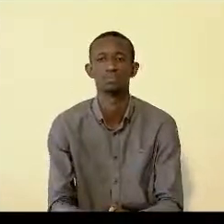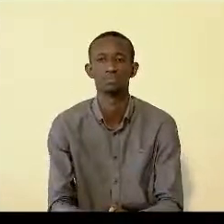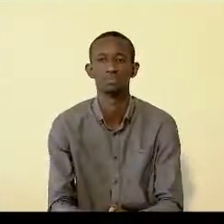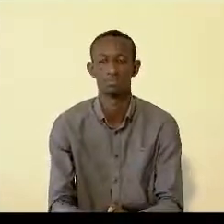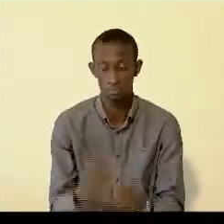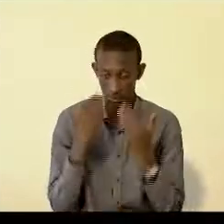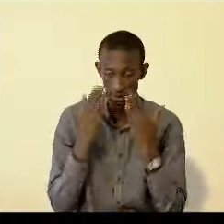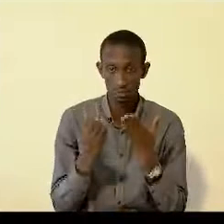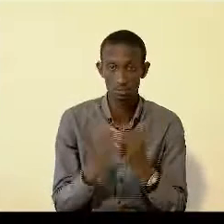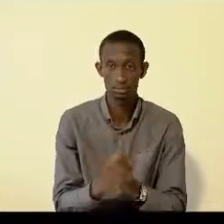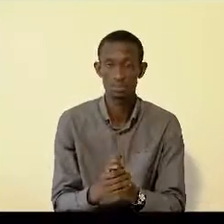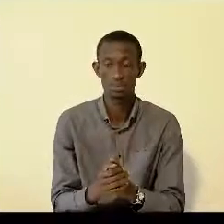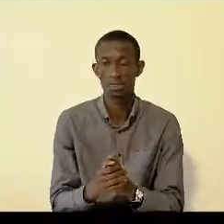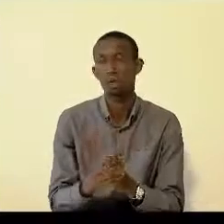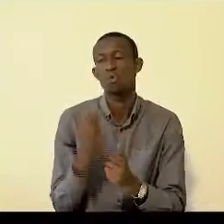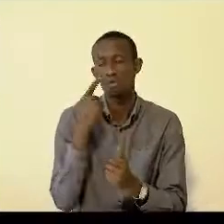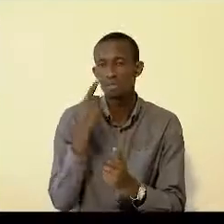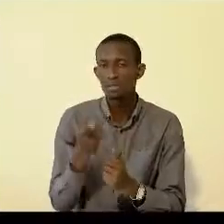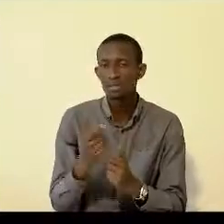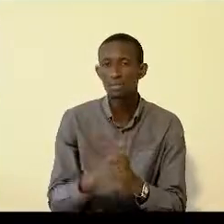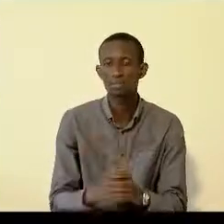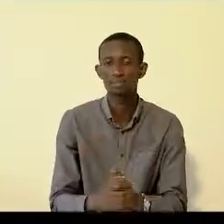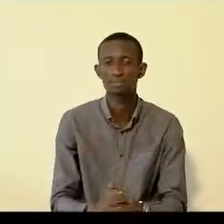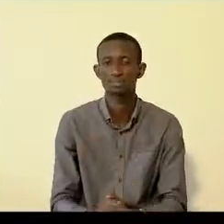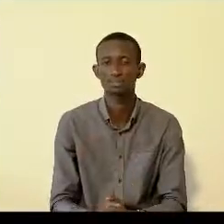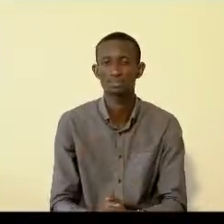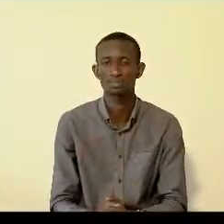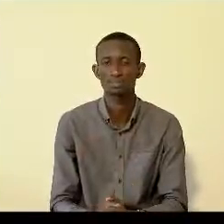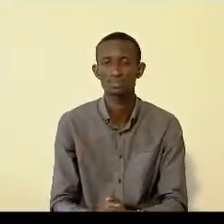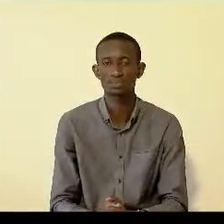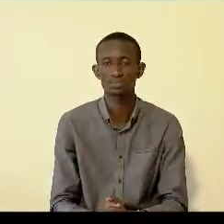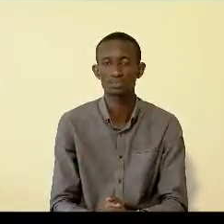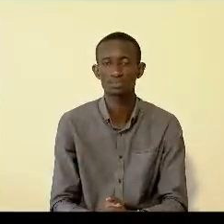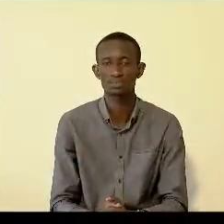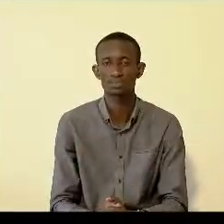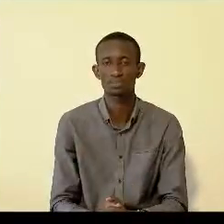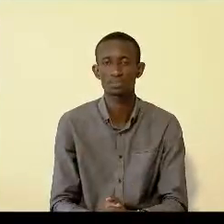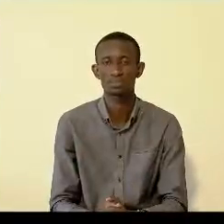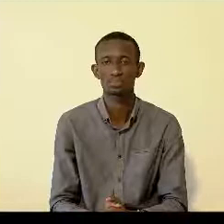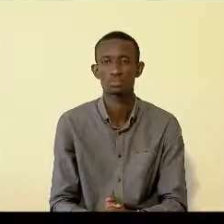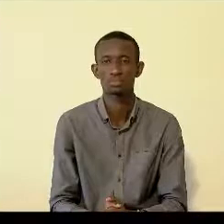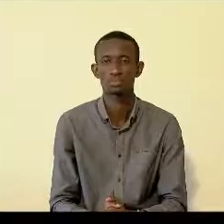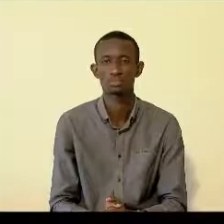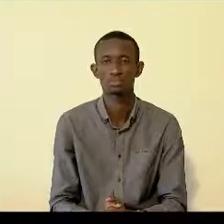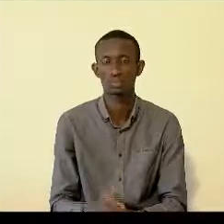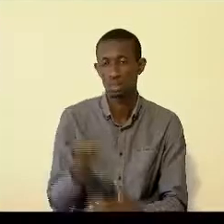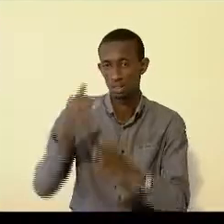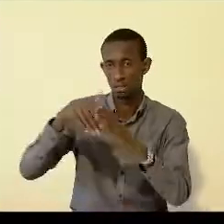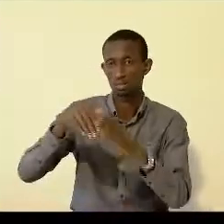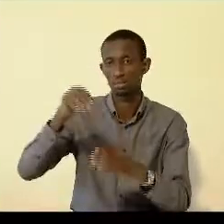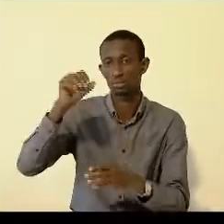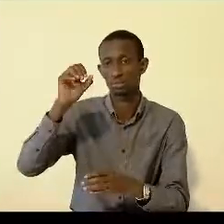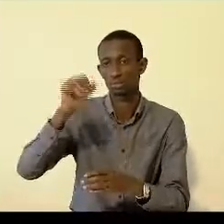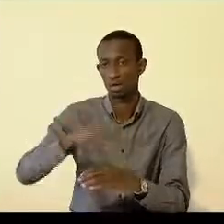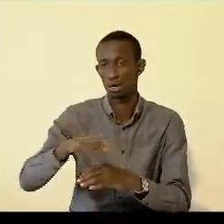See, we have an observation that particle, you have seen it to be on the surface of water. And